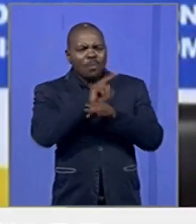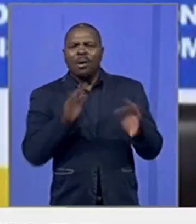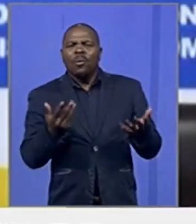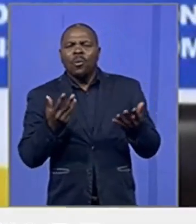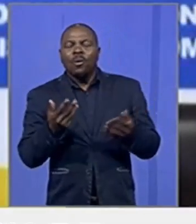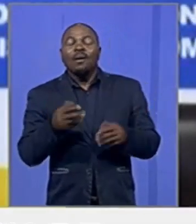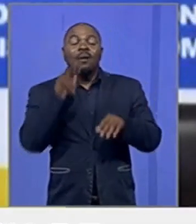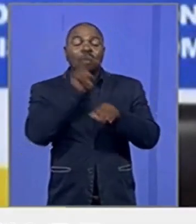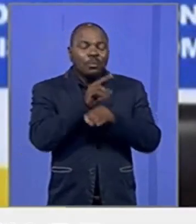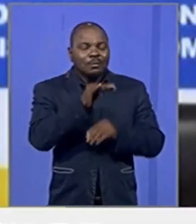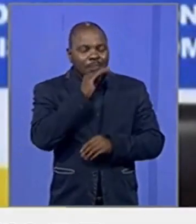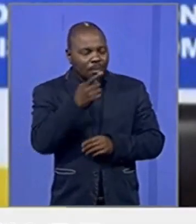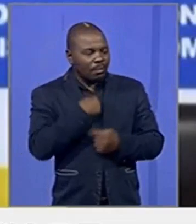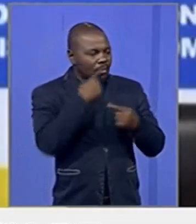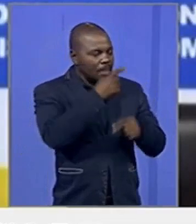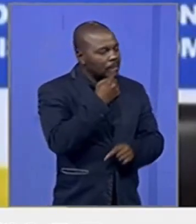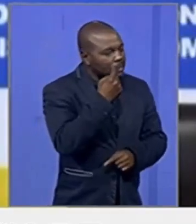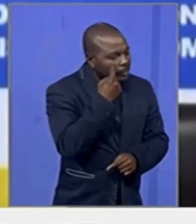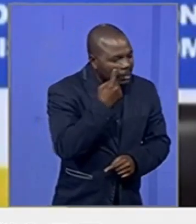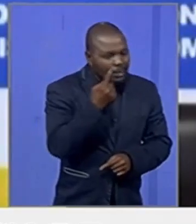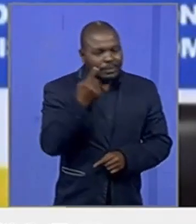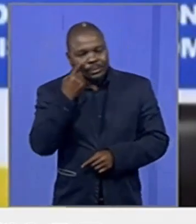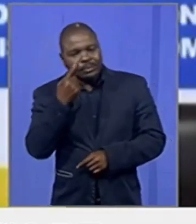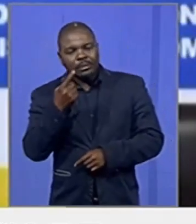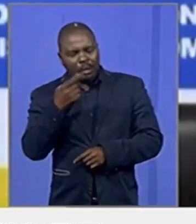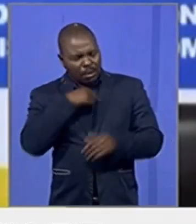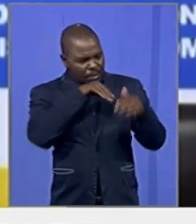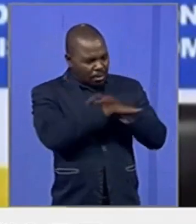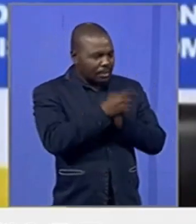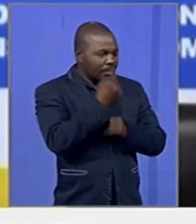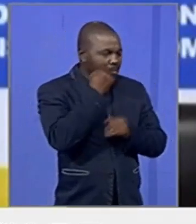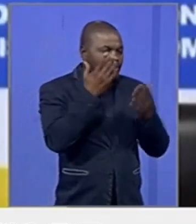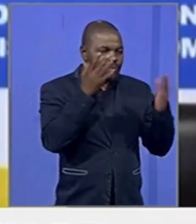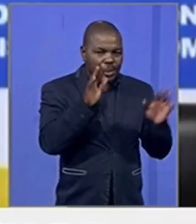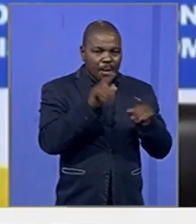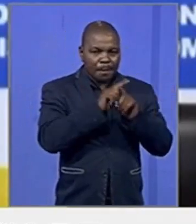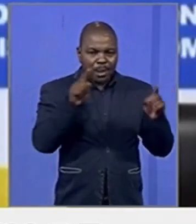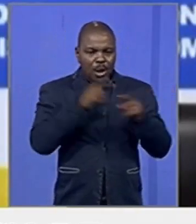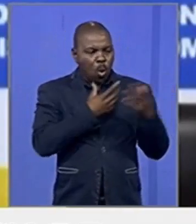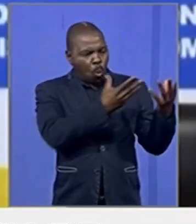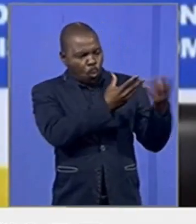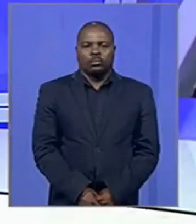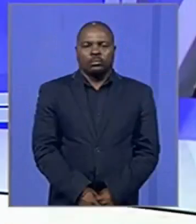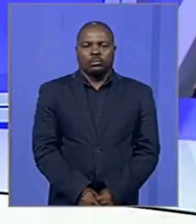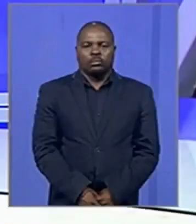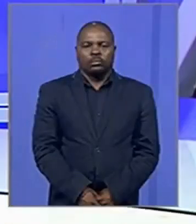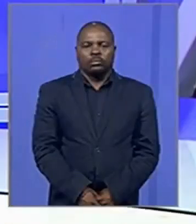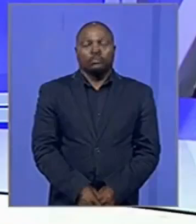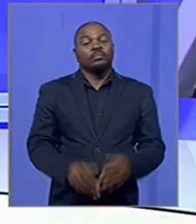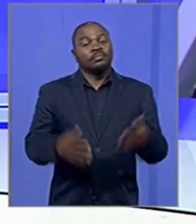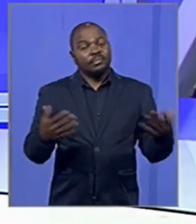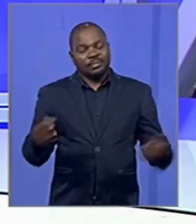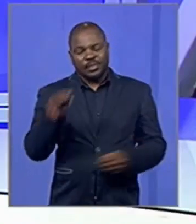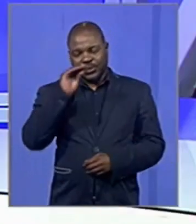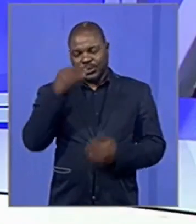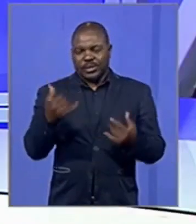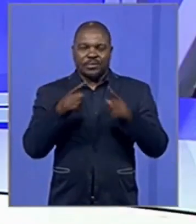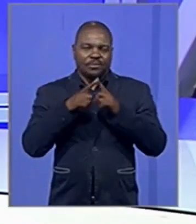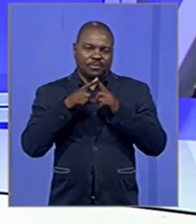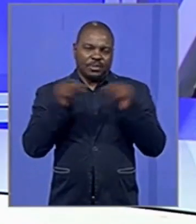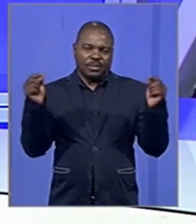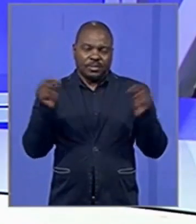you are seeing. So we went to see, but we did not go with him. Bagešo di felela